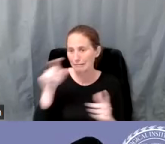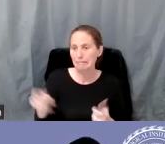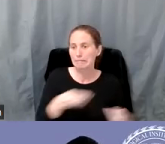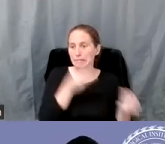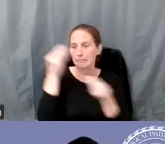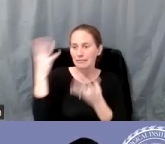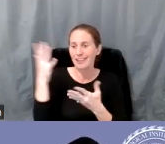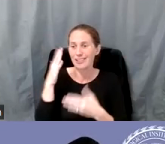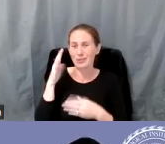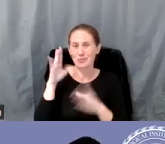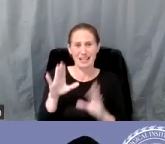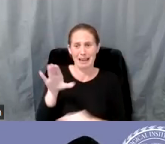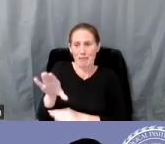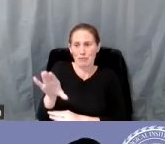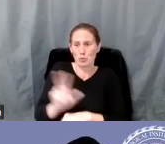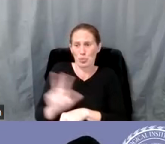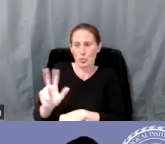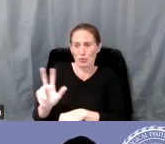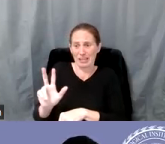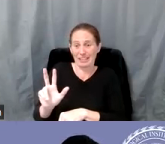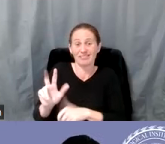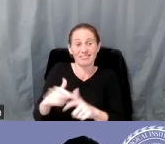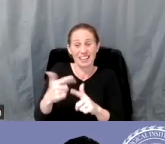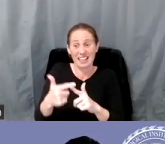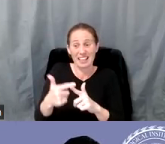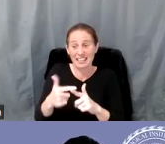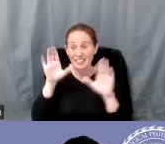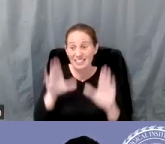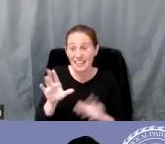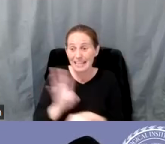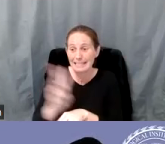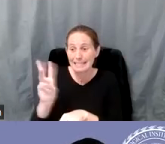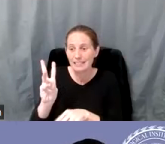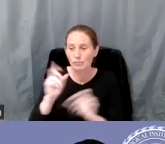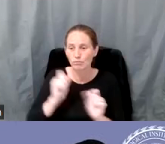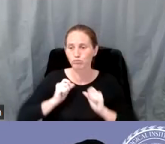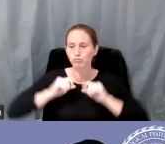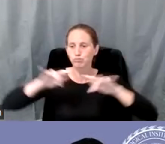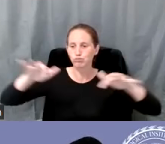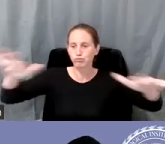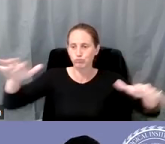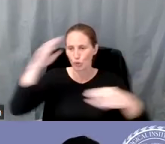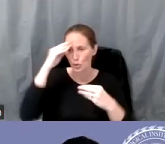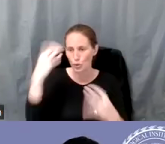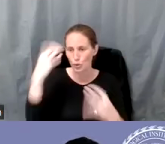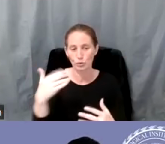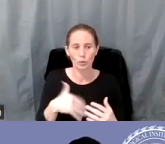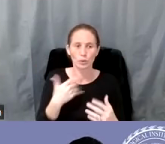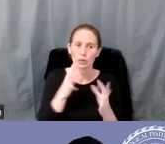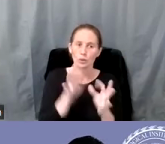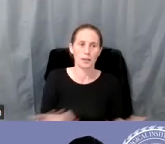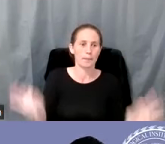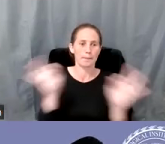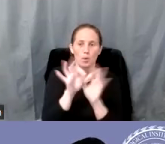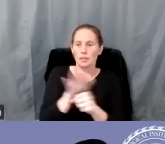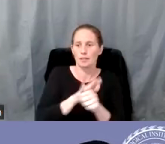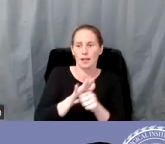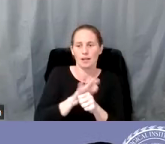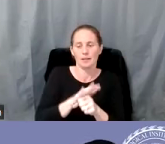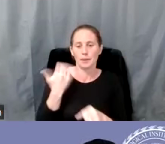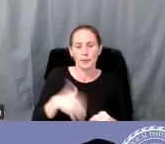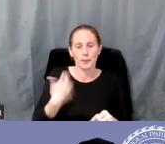Sunday afternoon at three o'clock, and by Sunday at six, it was on the news. So it was just an incredibly important site. really has